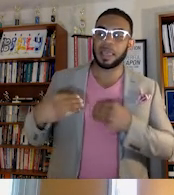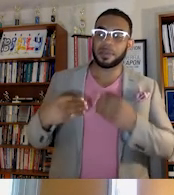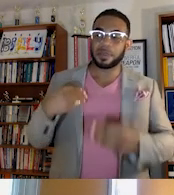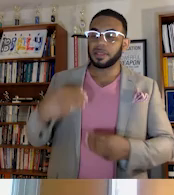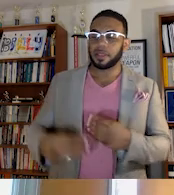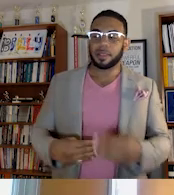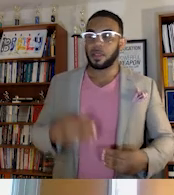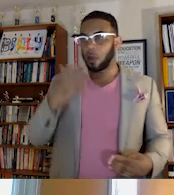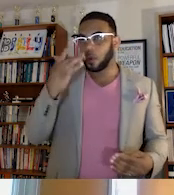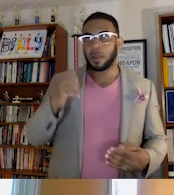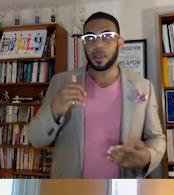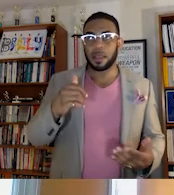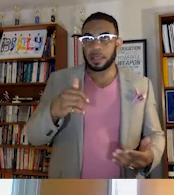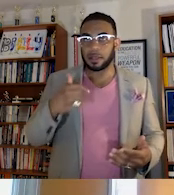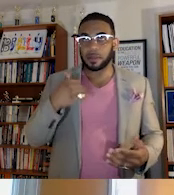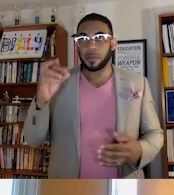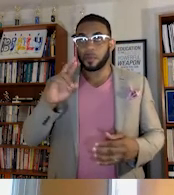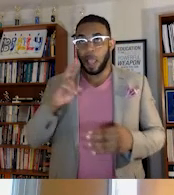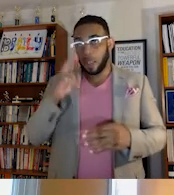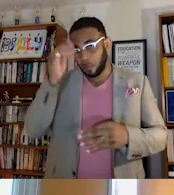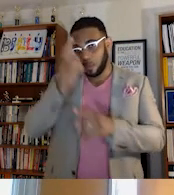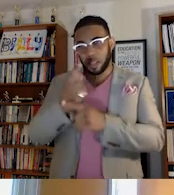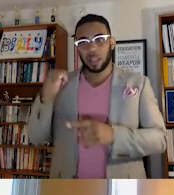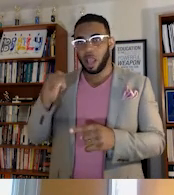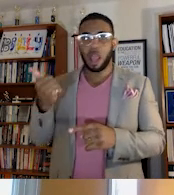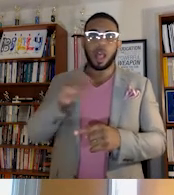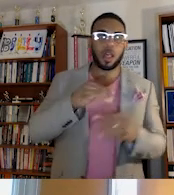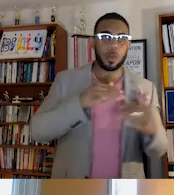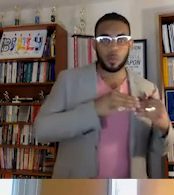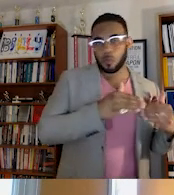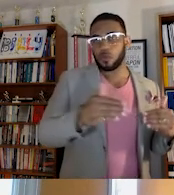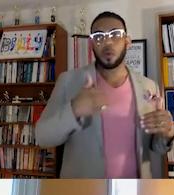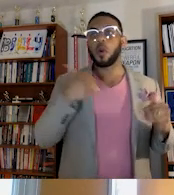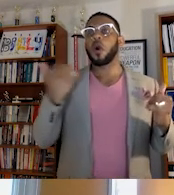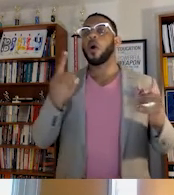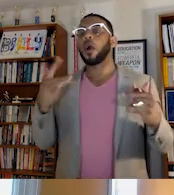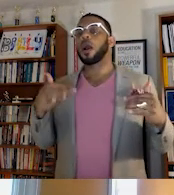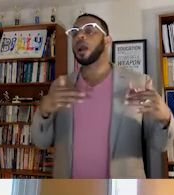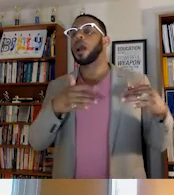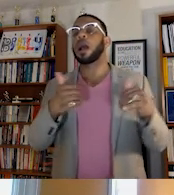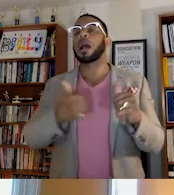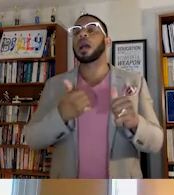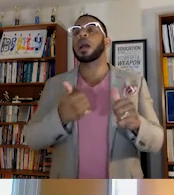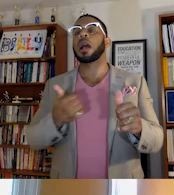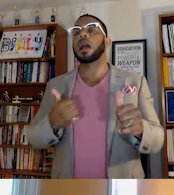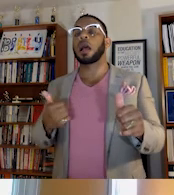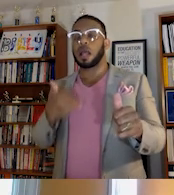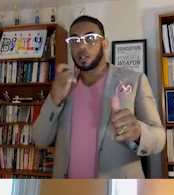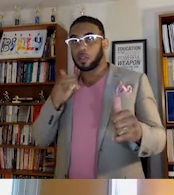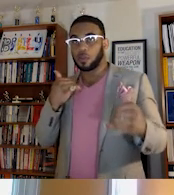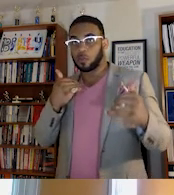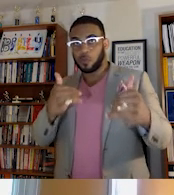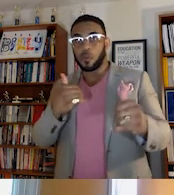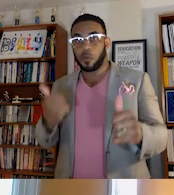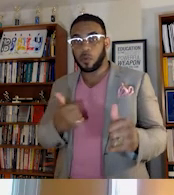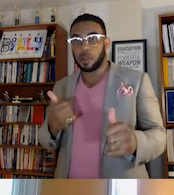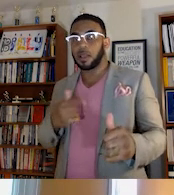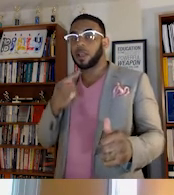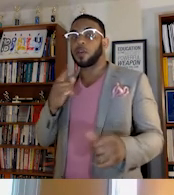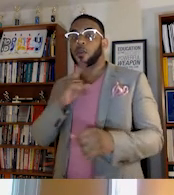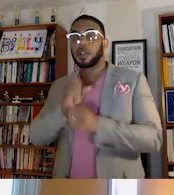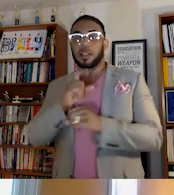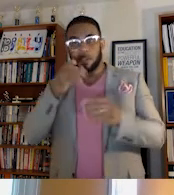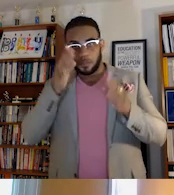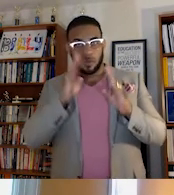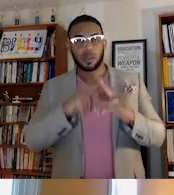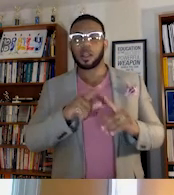so while, my white brothers or others are moving ahead, we're always kind of trailing. So going forward, what we really need to